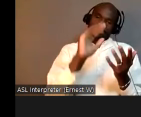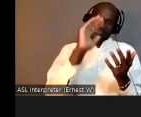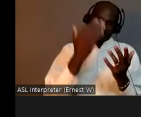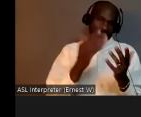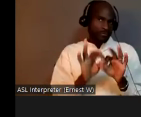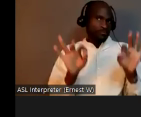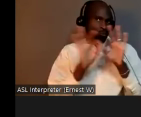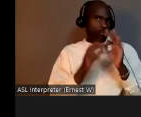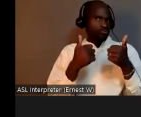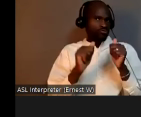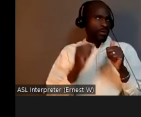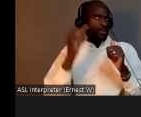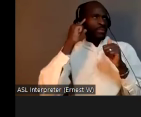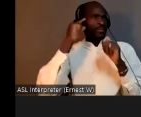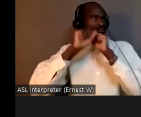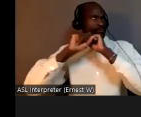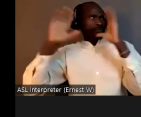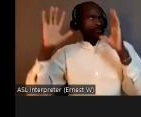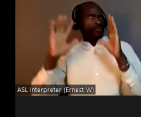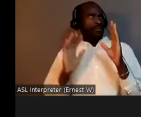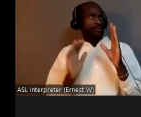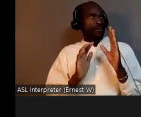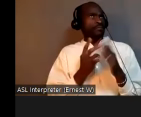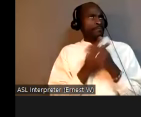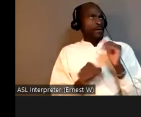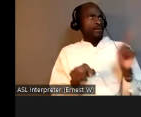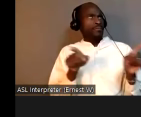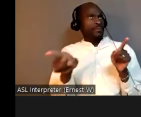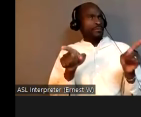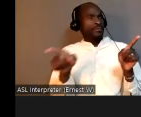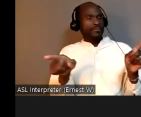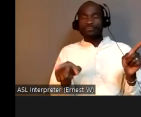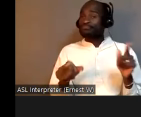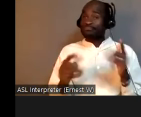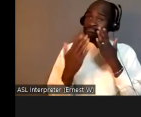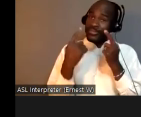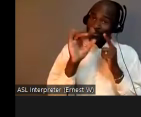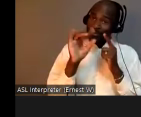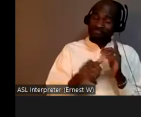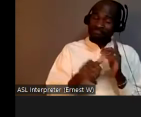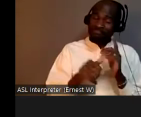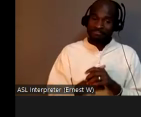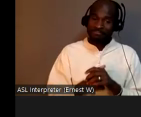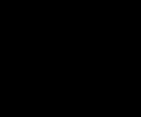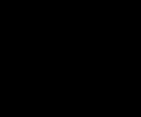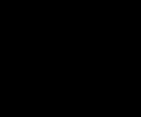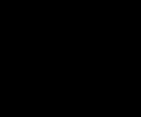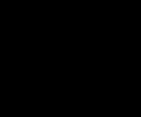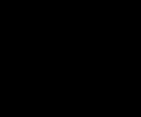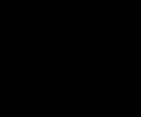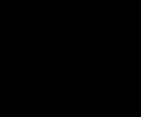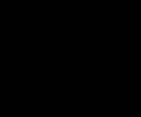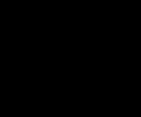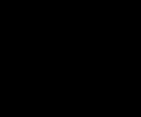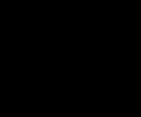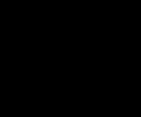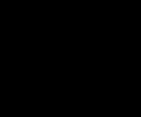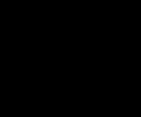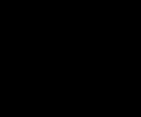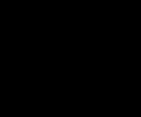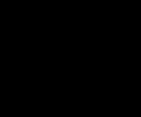desktop environments. Thank you for that. All right, let me go ahead and share it. I think we're at our time at this